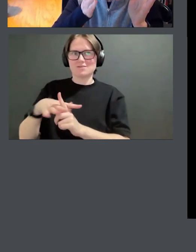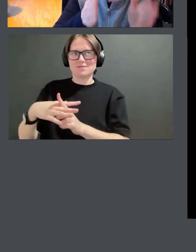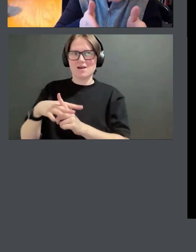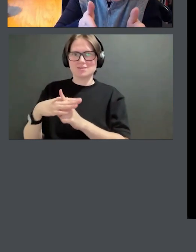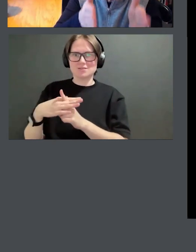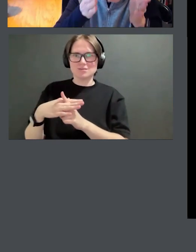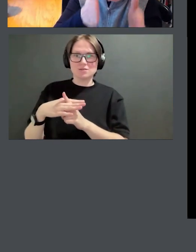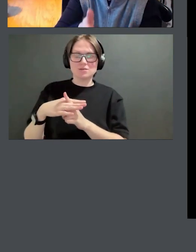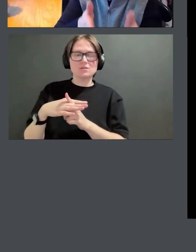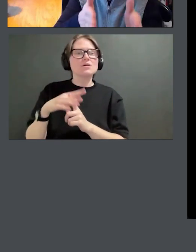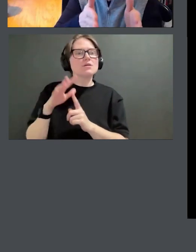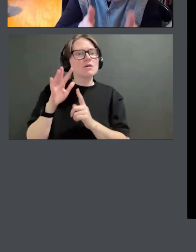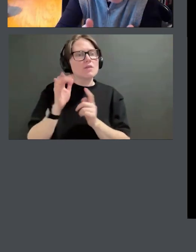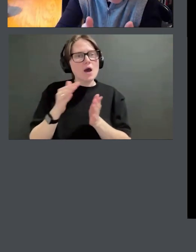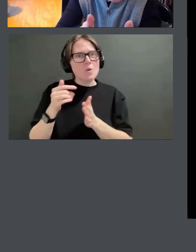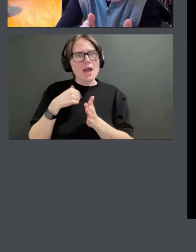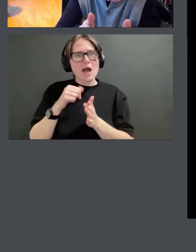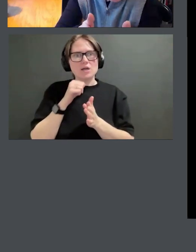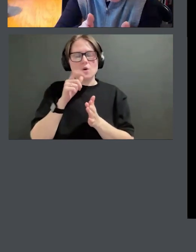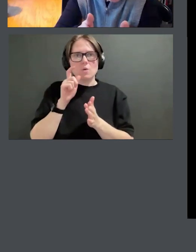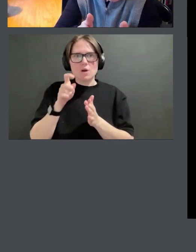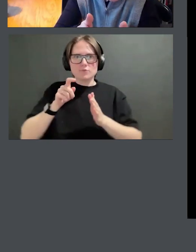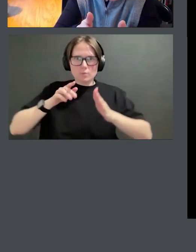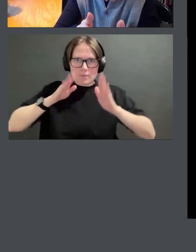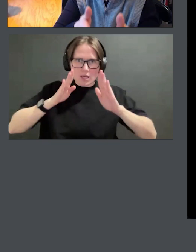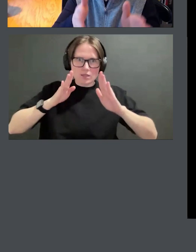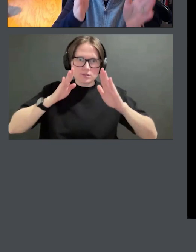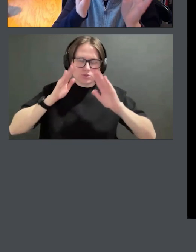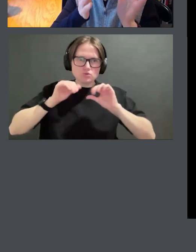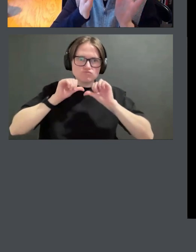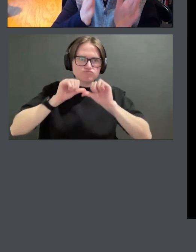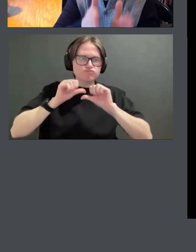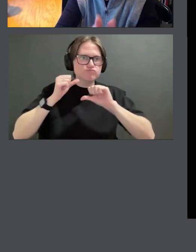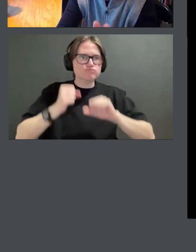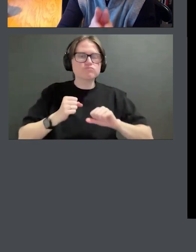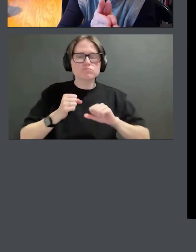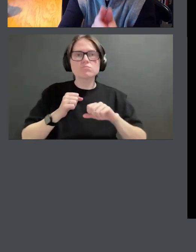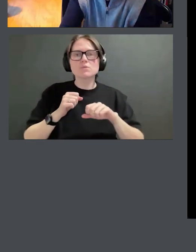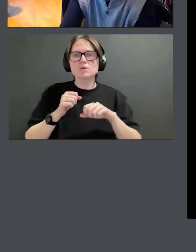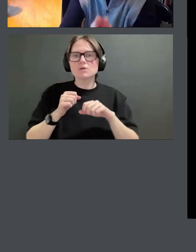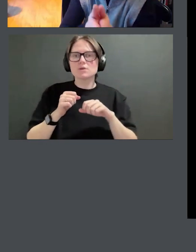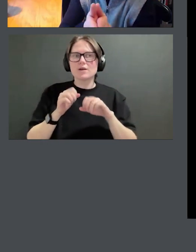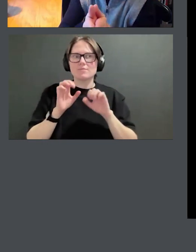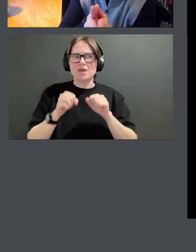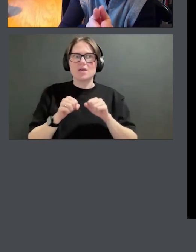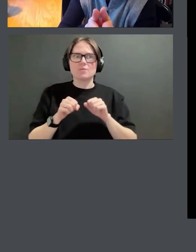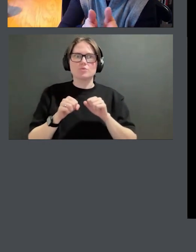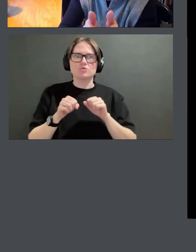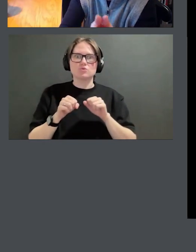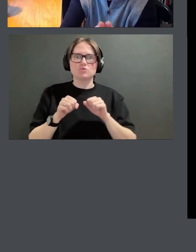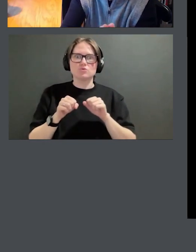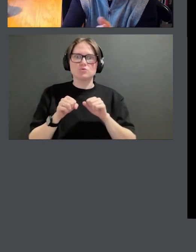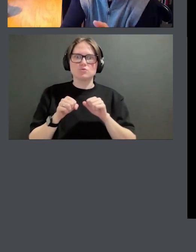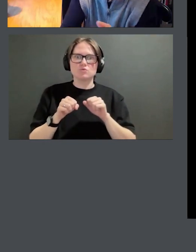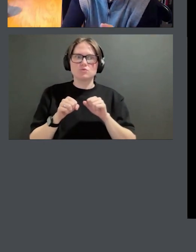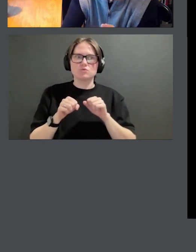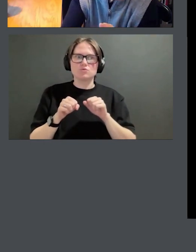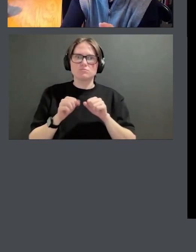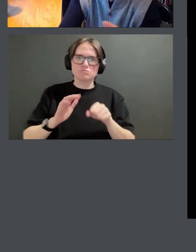pay quite as much attention and exert that kind of